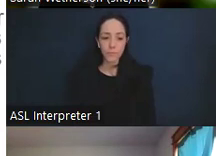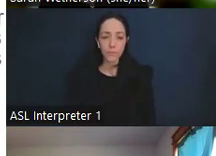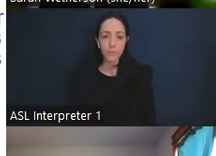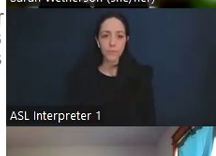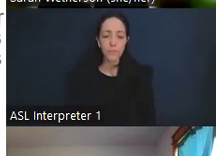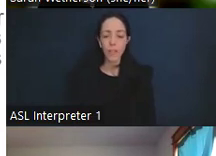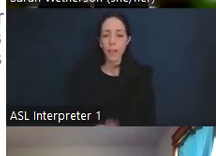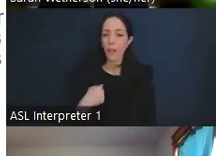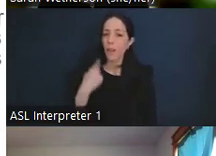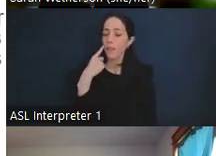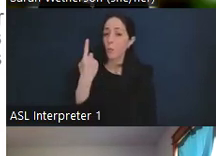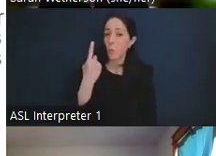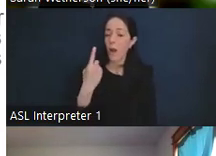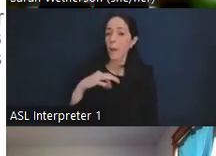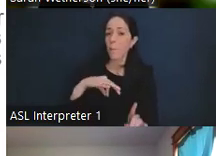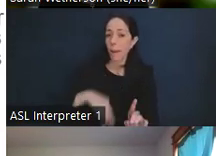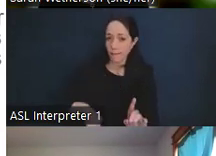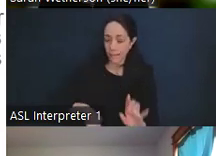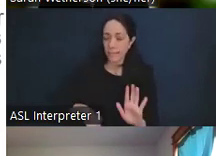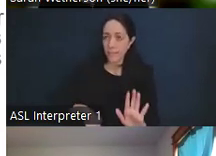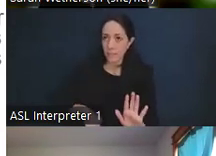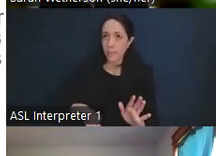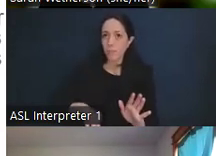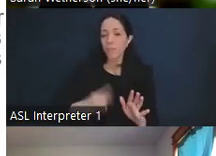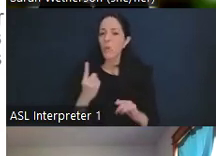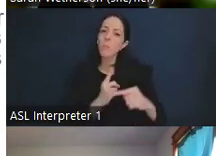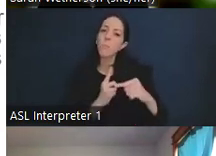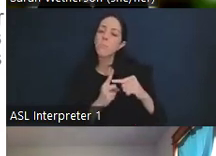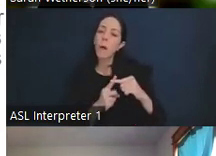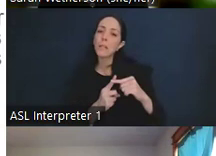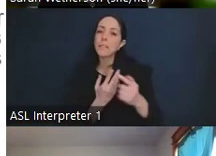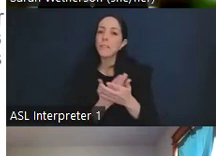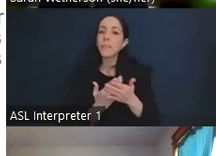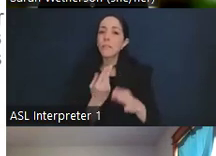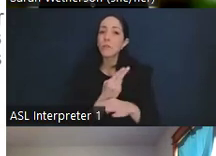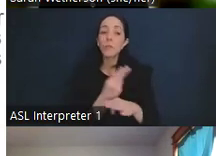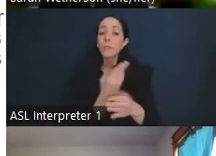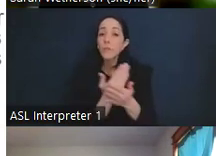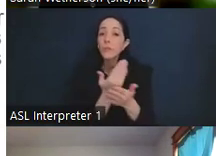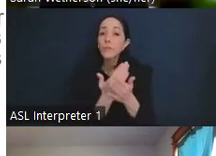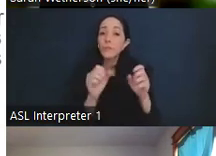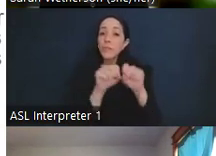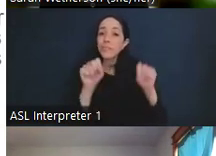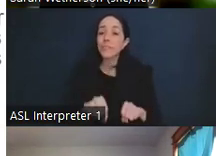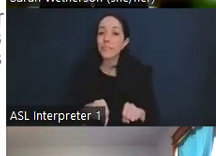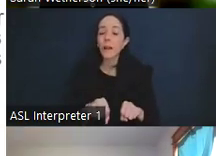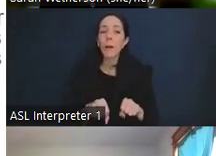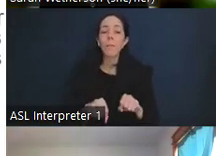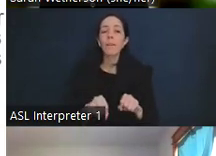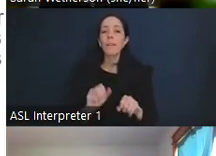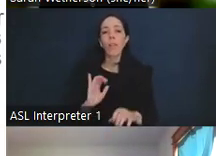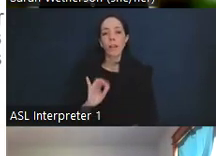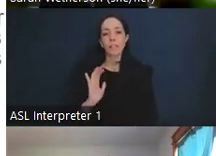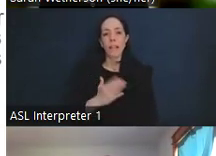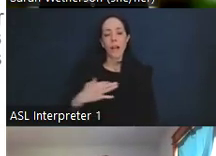I think one of the benefits of using the integrated one system as our eligibility determination